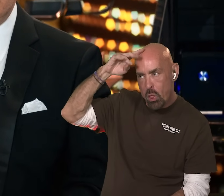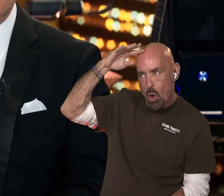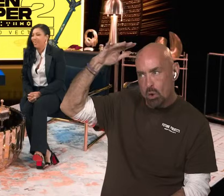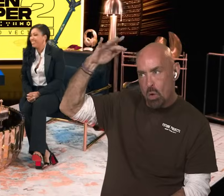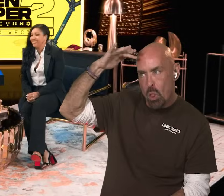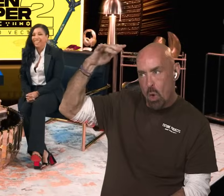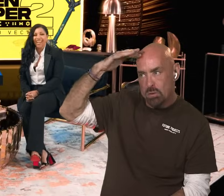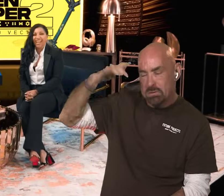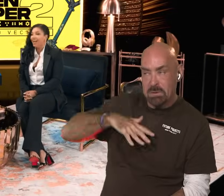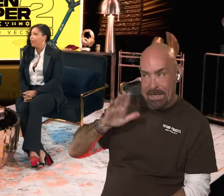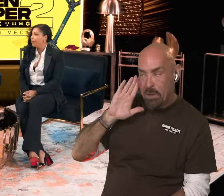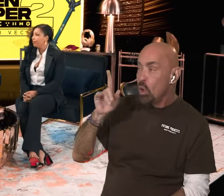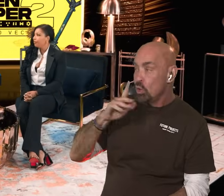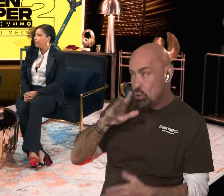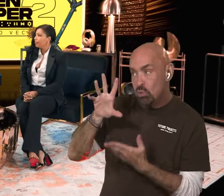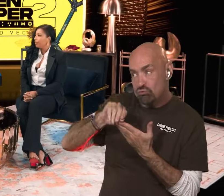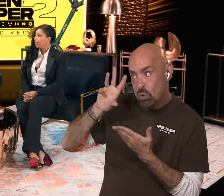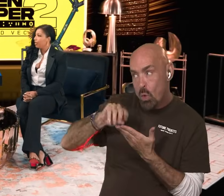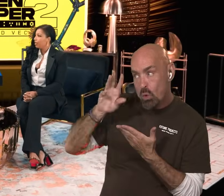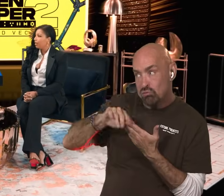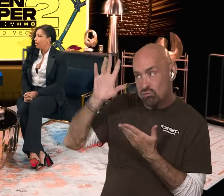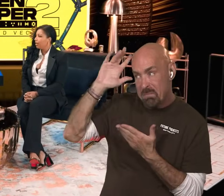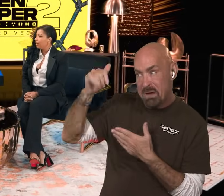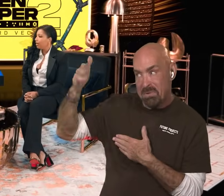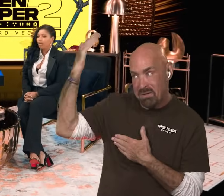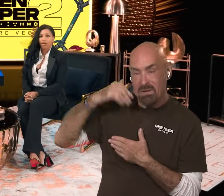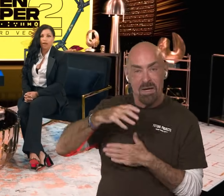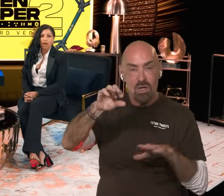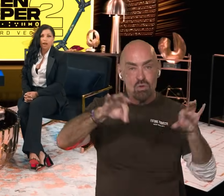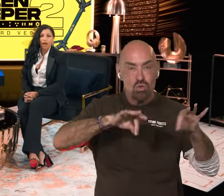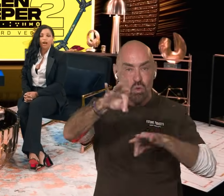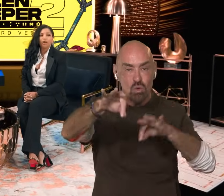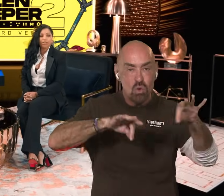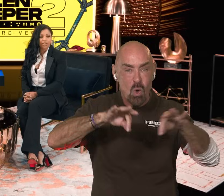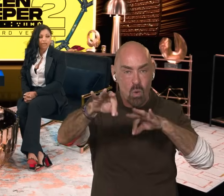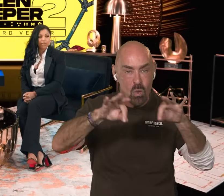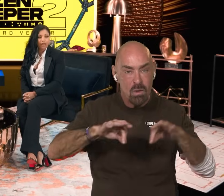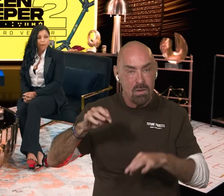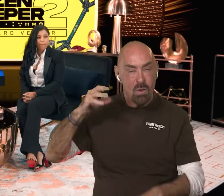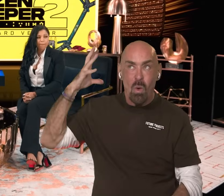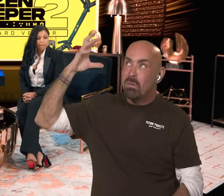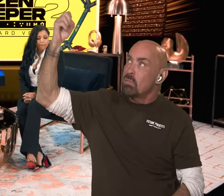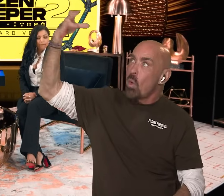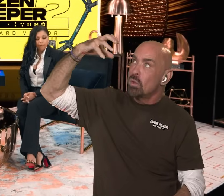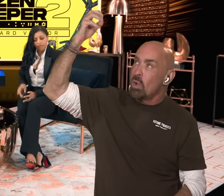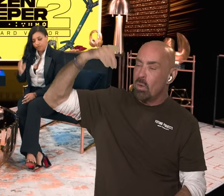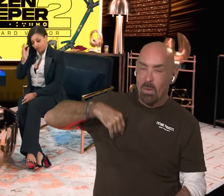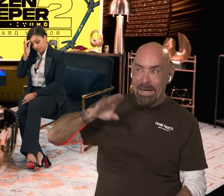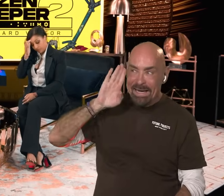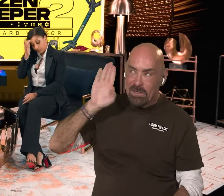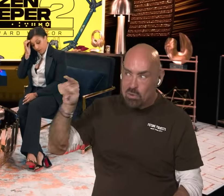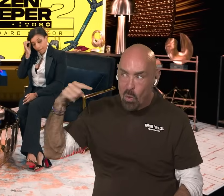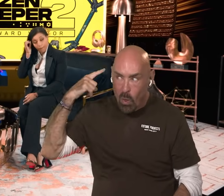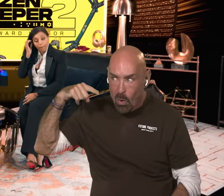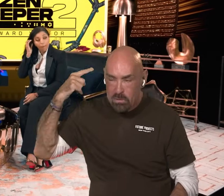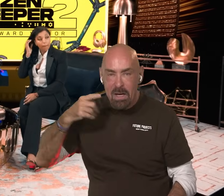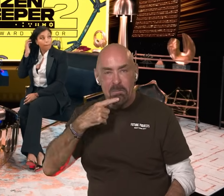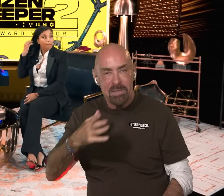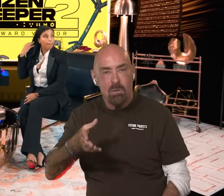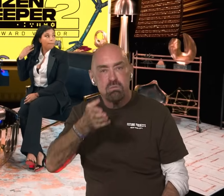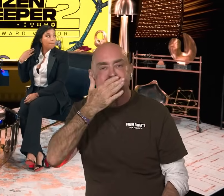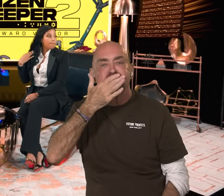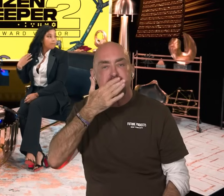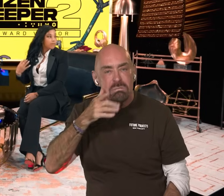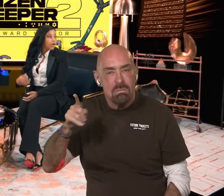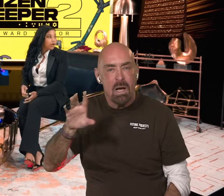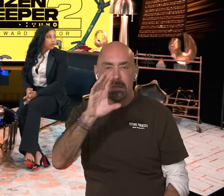thoughts. What? How? Well, yeah, you recorded them earlier, you know, in the voiceover studio. I mean, that's the audio that's getting piped into the studio right now. Guys, can we go ahead and